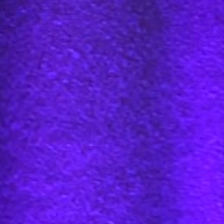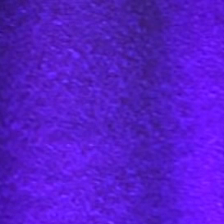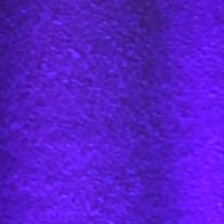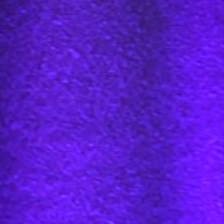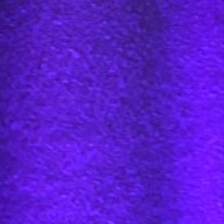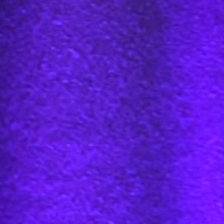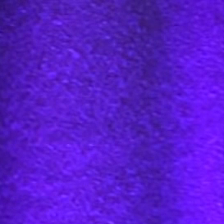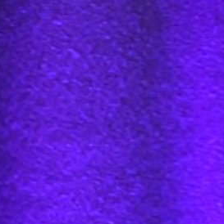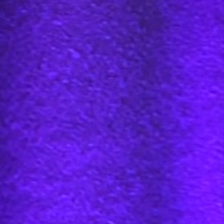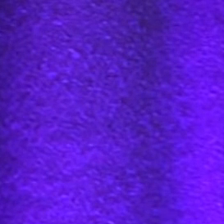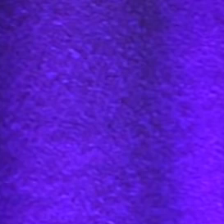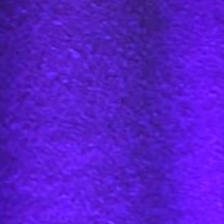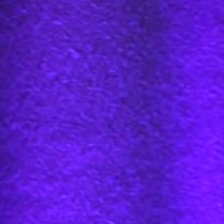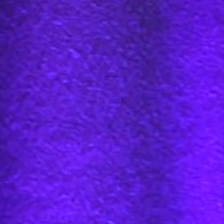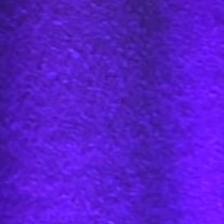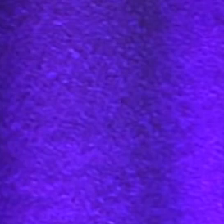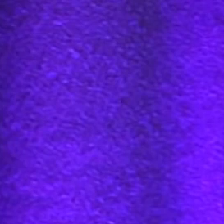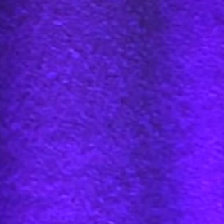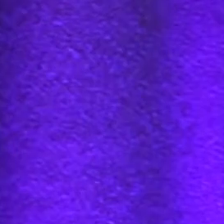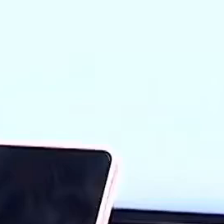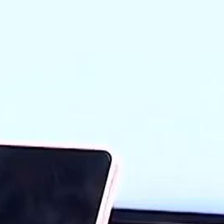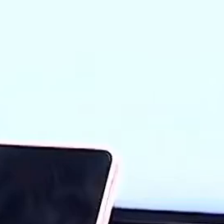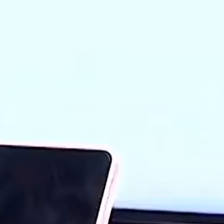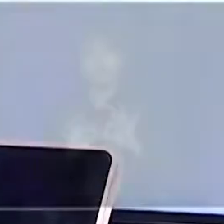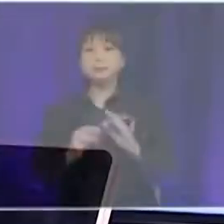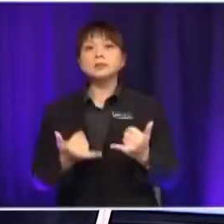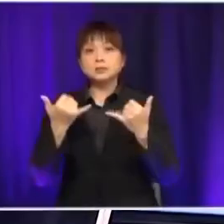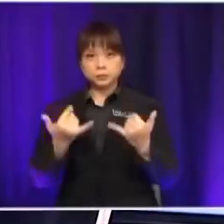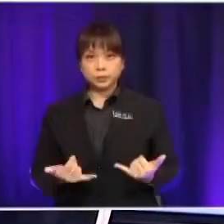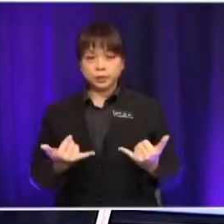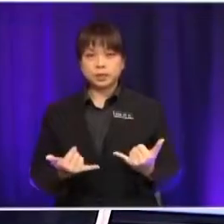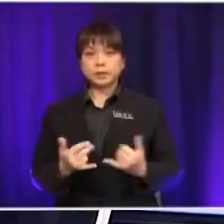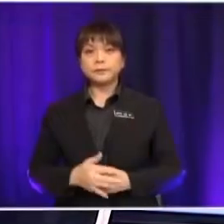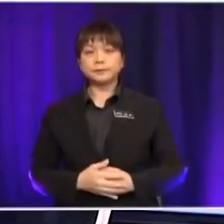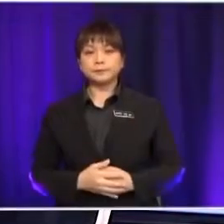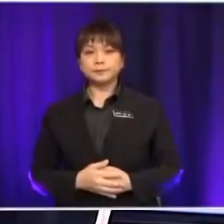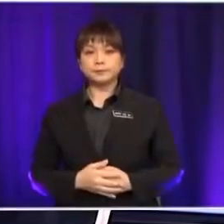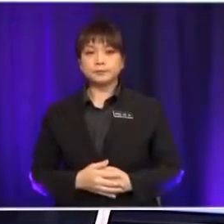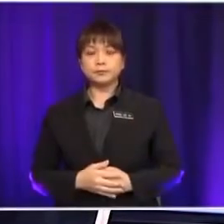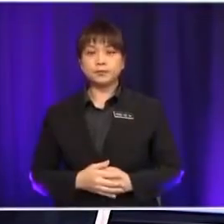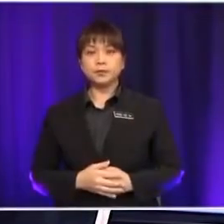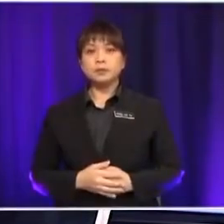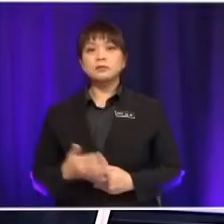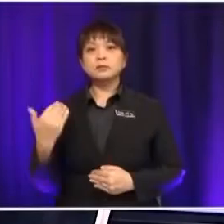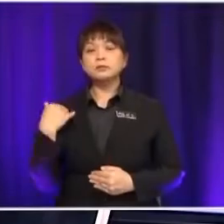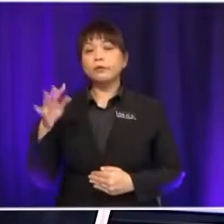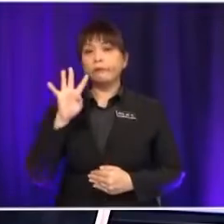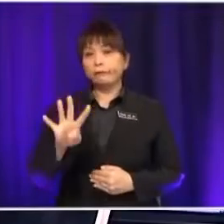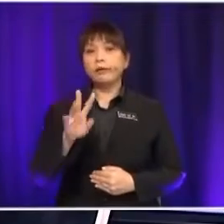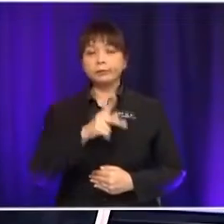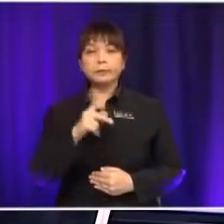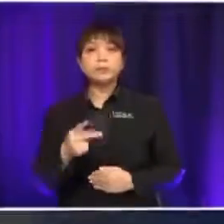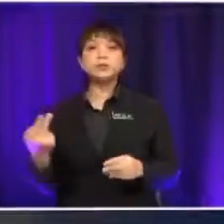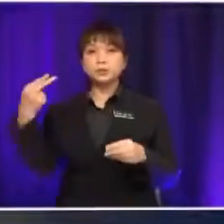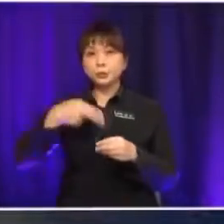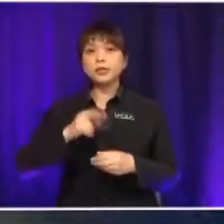Awesome. And I believe for today, we also have, if I'm not mistaken, 4 pupils who are joining us online. Is that correct?